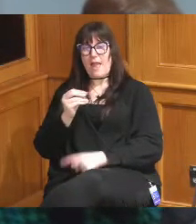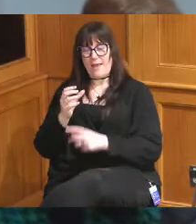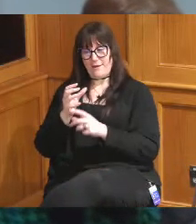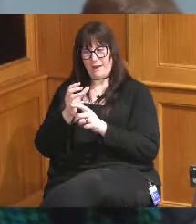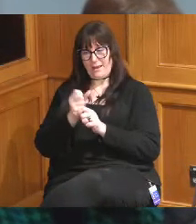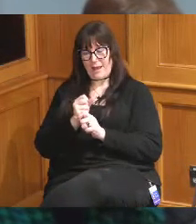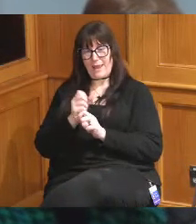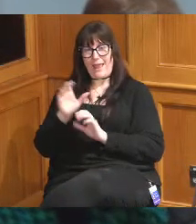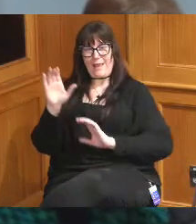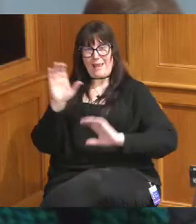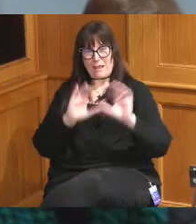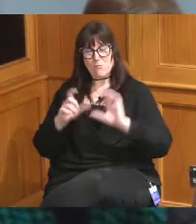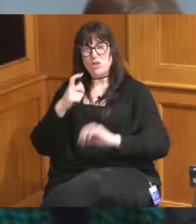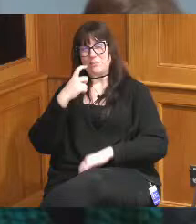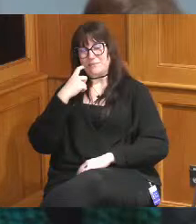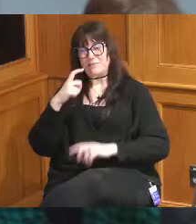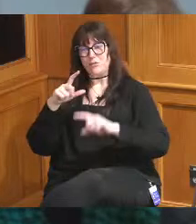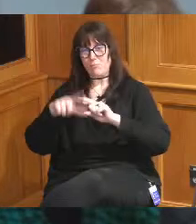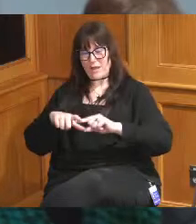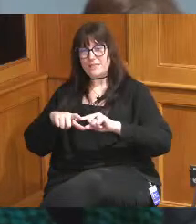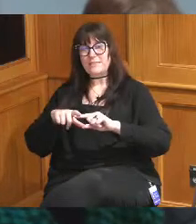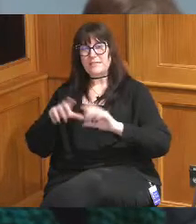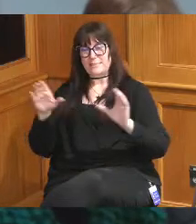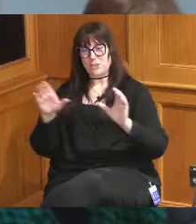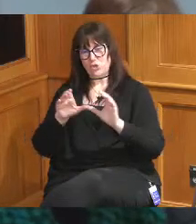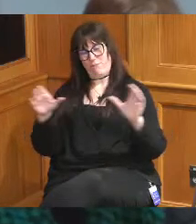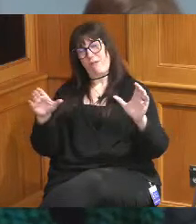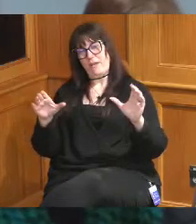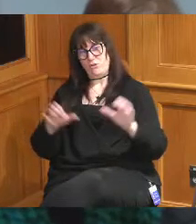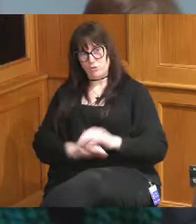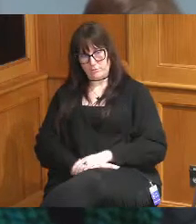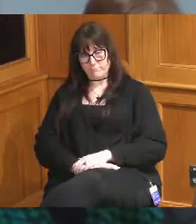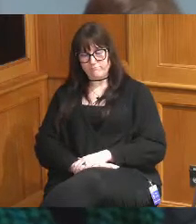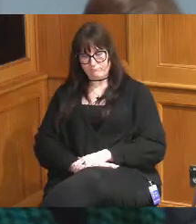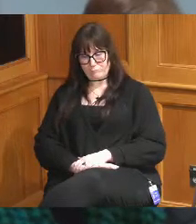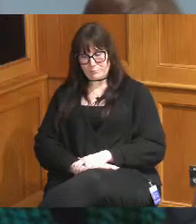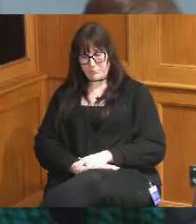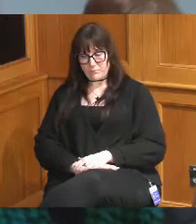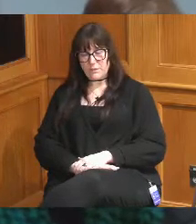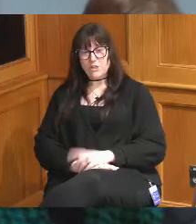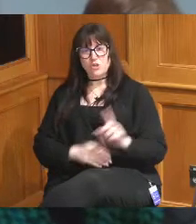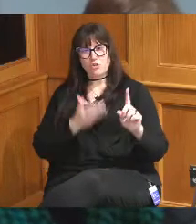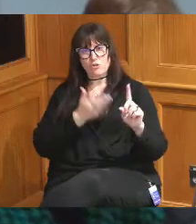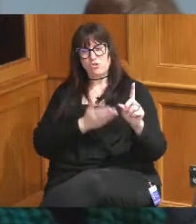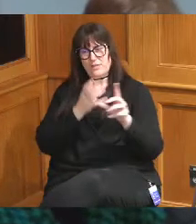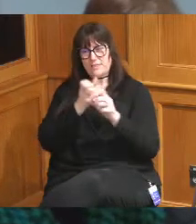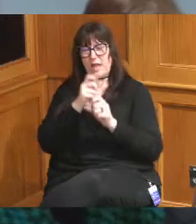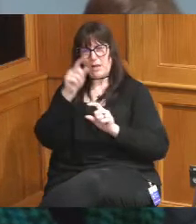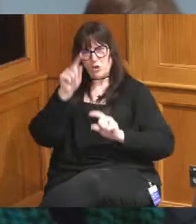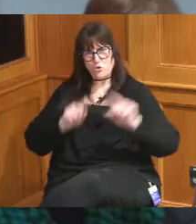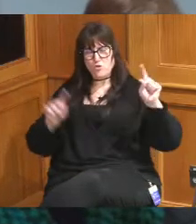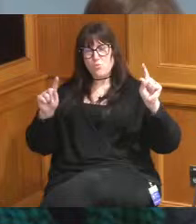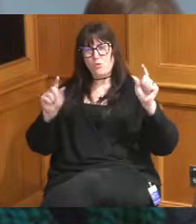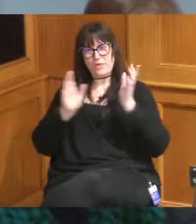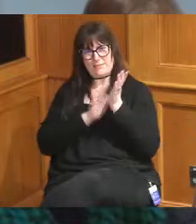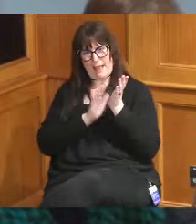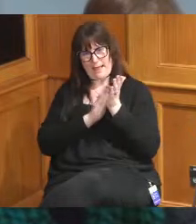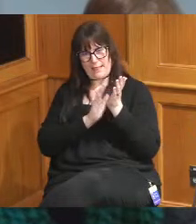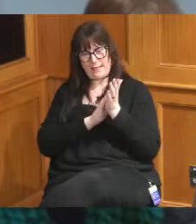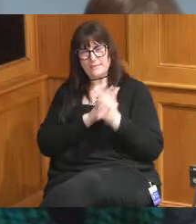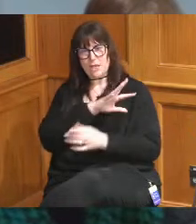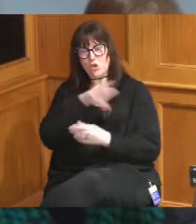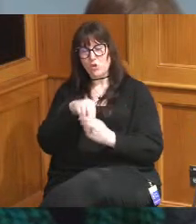a chemical dependency counseling certification. Whereas she has received numerous accolades, including